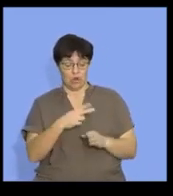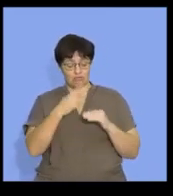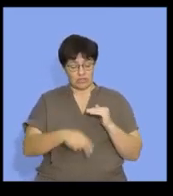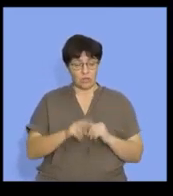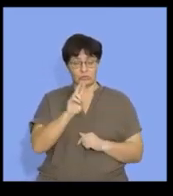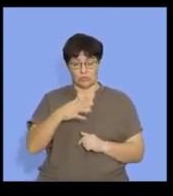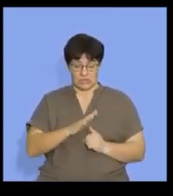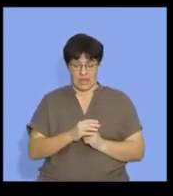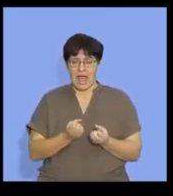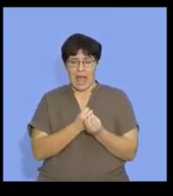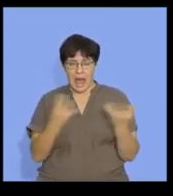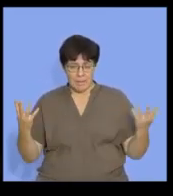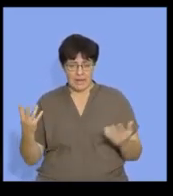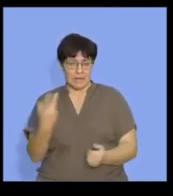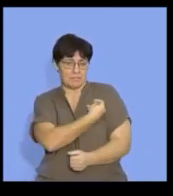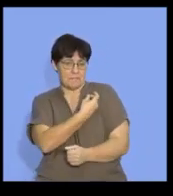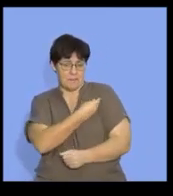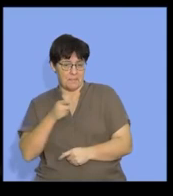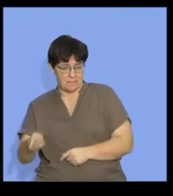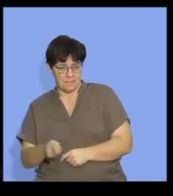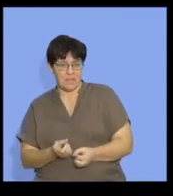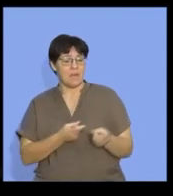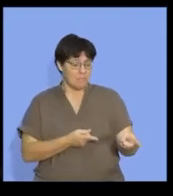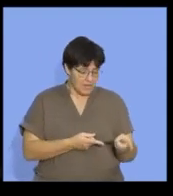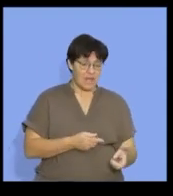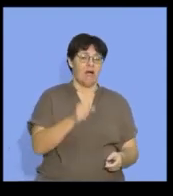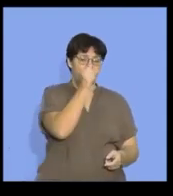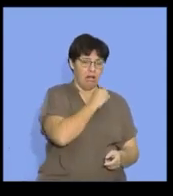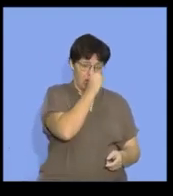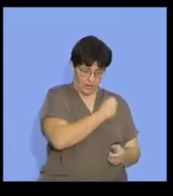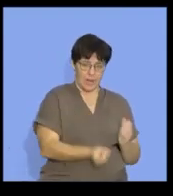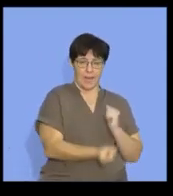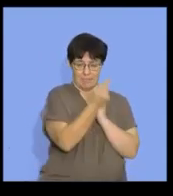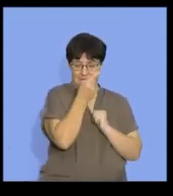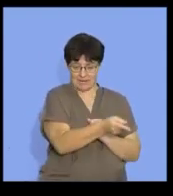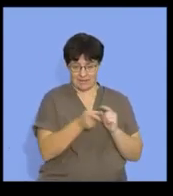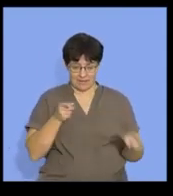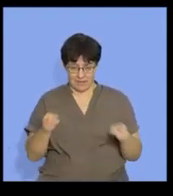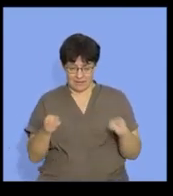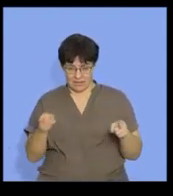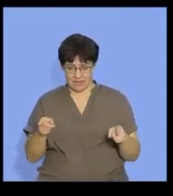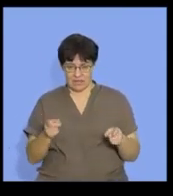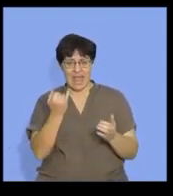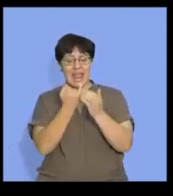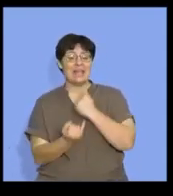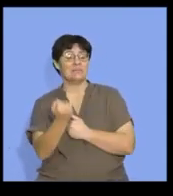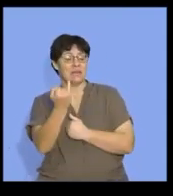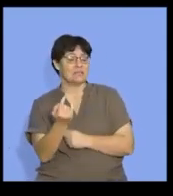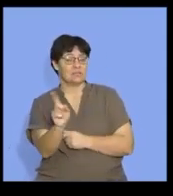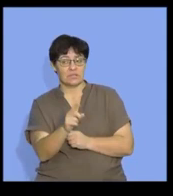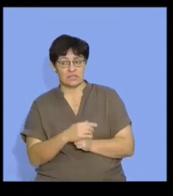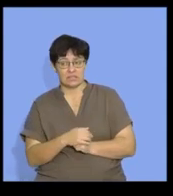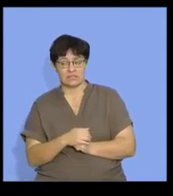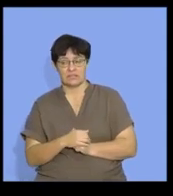the infants were vaccinated and how many had the cases of whooping cough? What was my independent variable? My